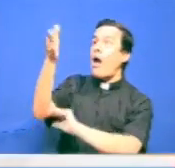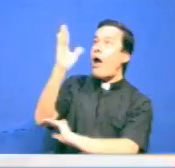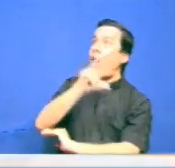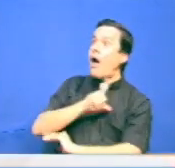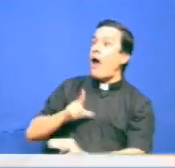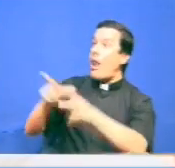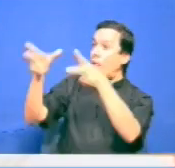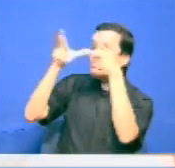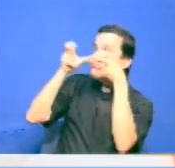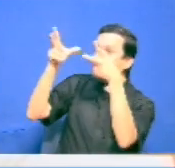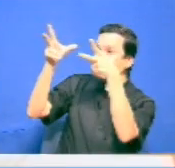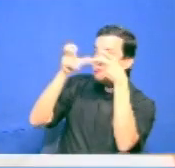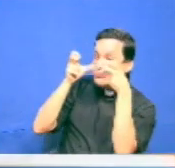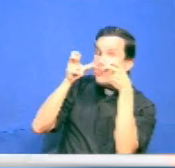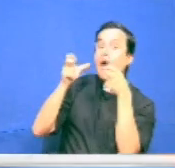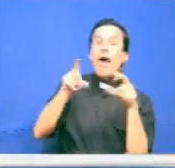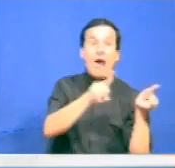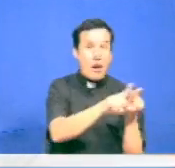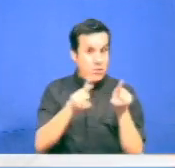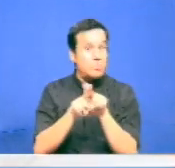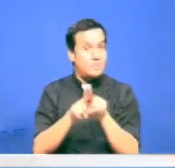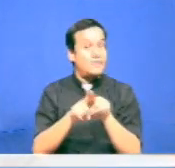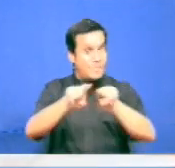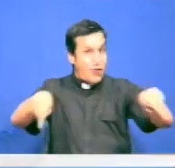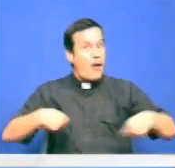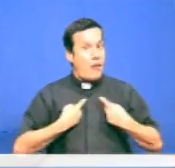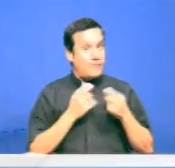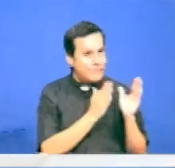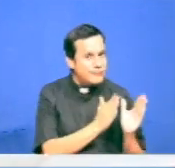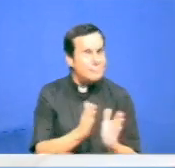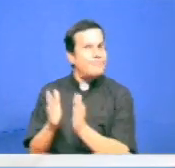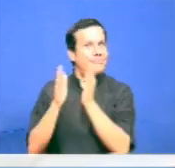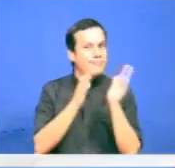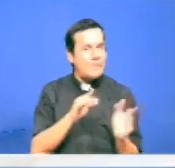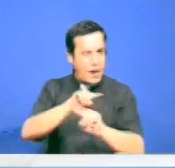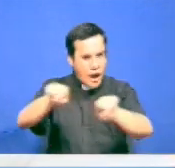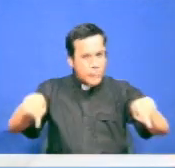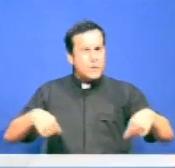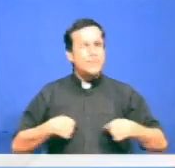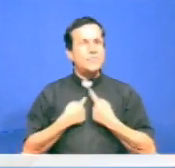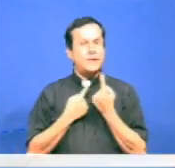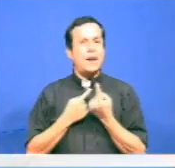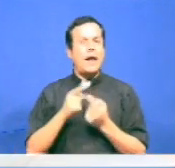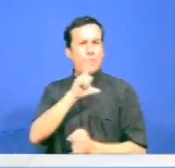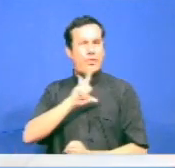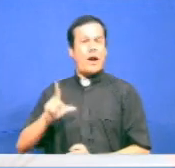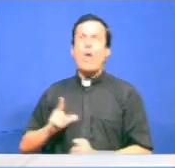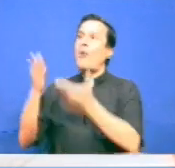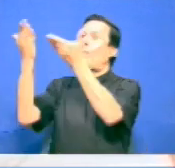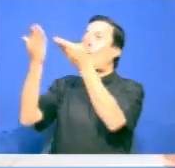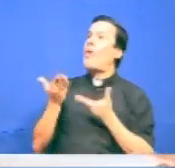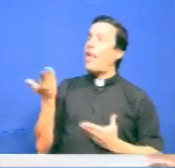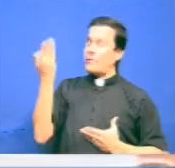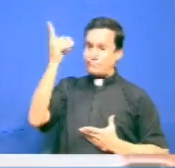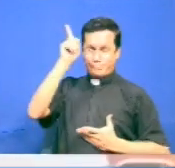hear, and let us also prepare ourselves to be able to receive really the Lord and who